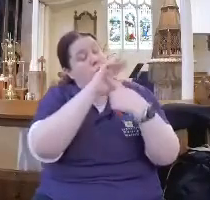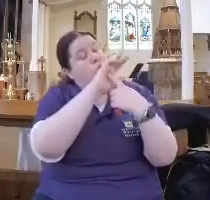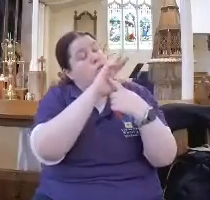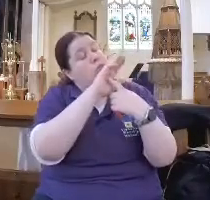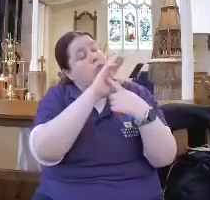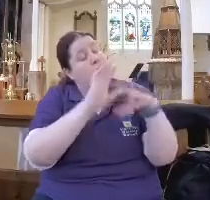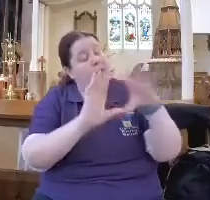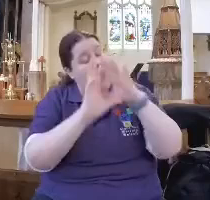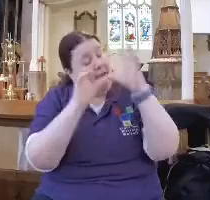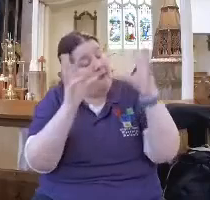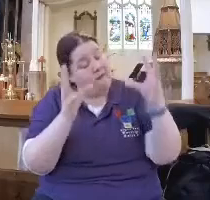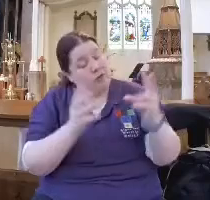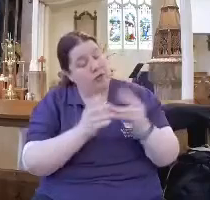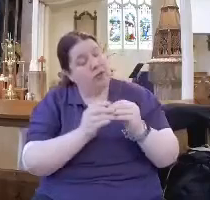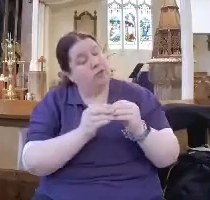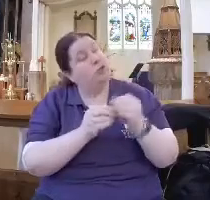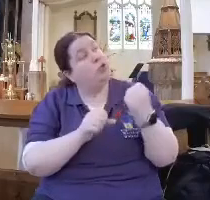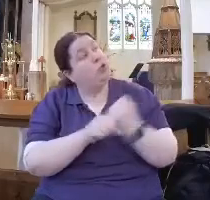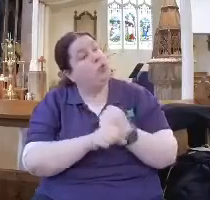of all you do.